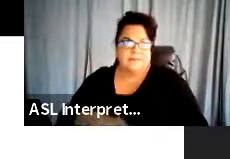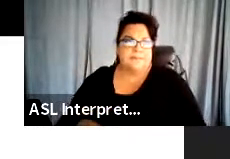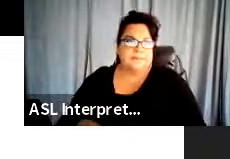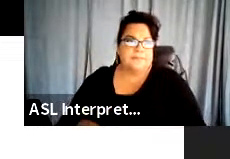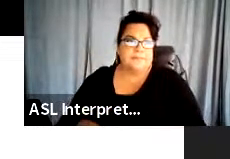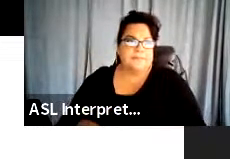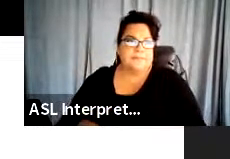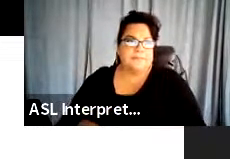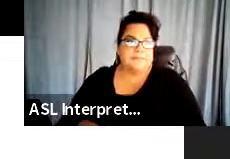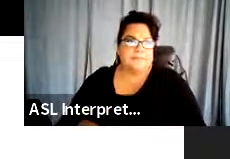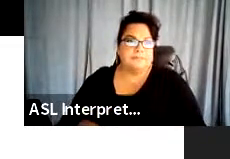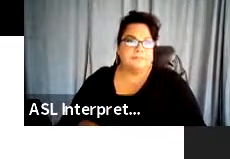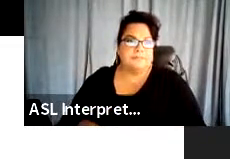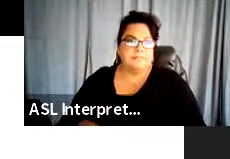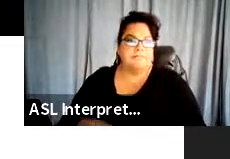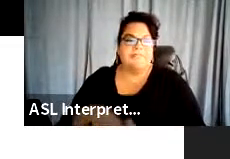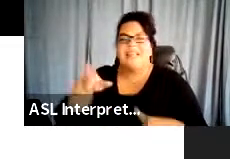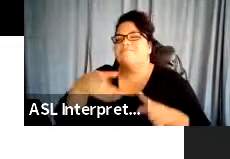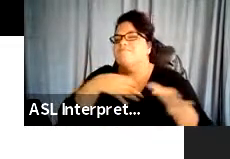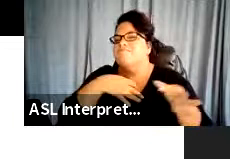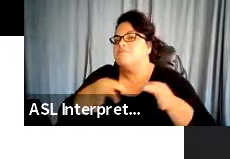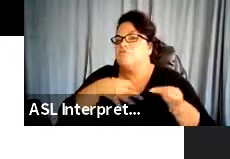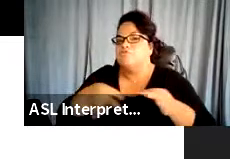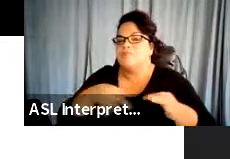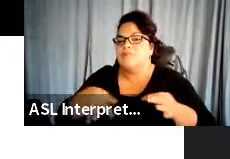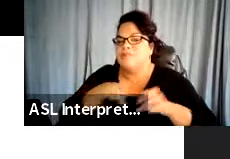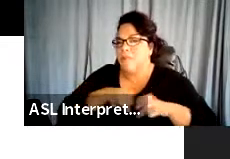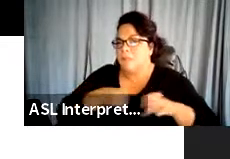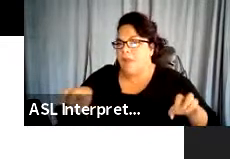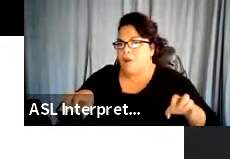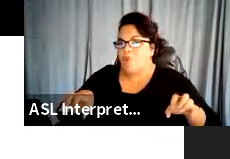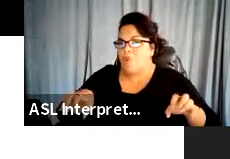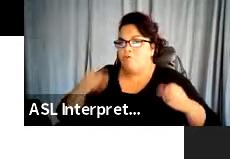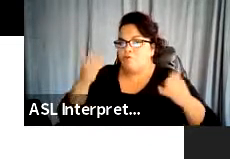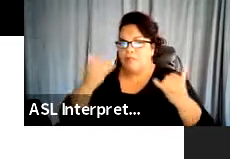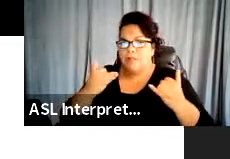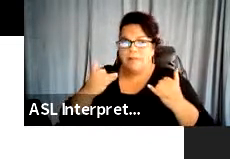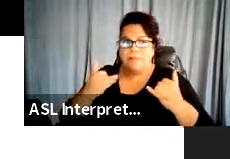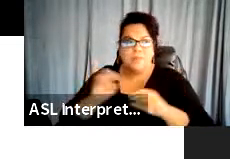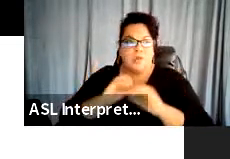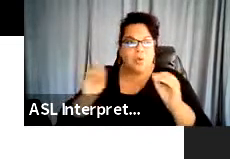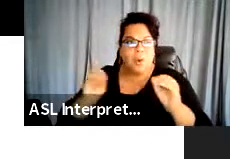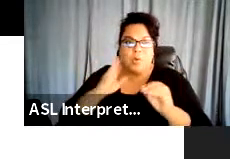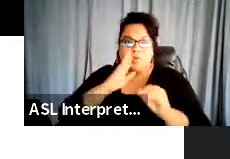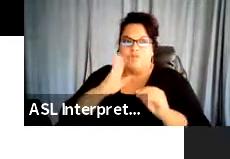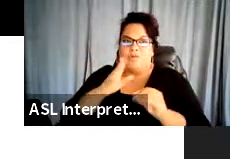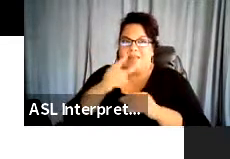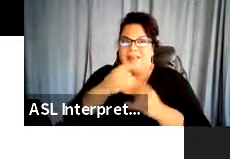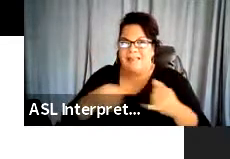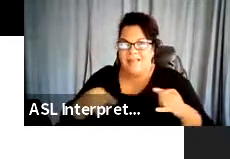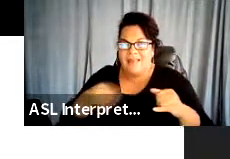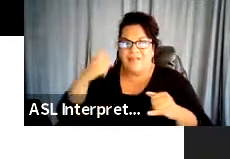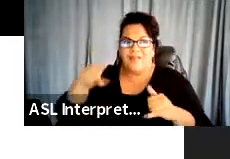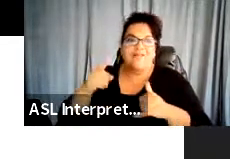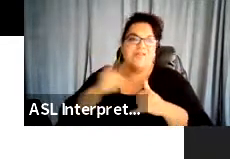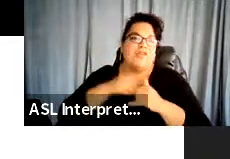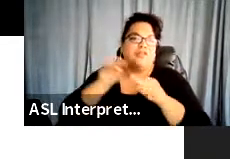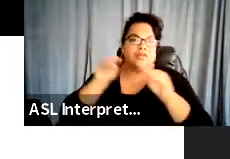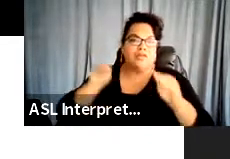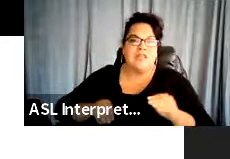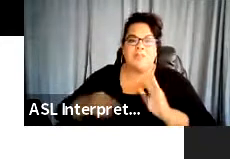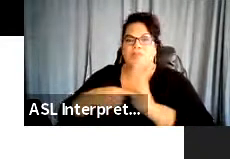Kind of description here of the panel we have today. No Straight Lines was the first museum show of LGBTQ